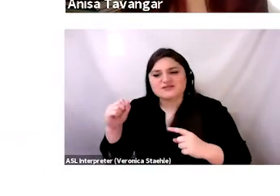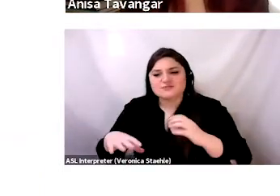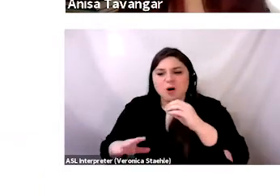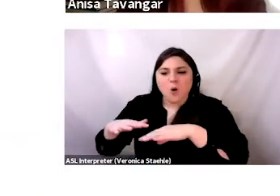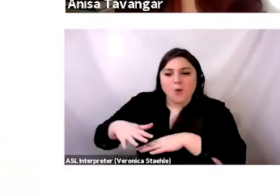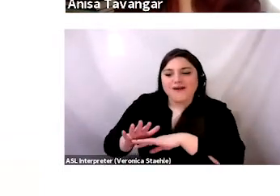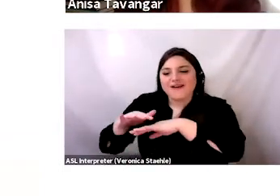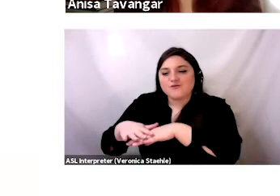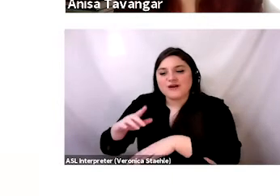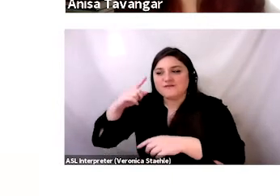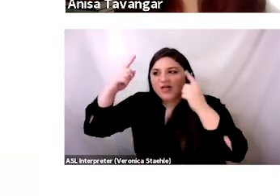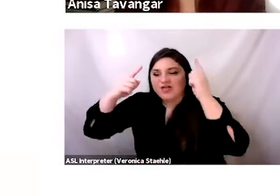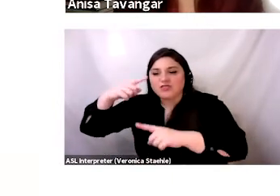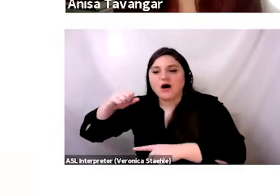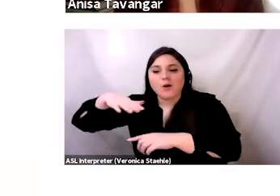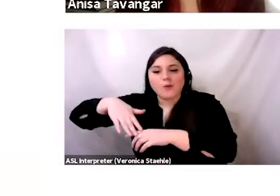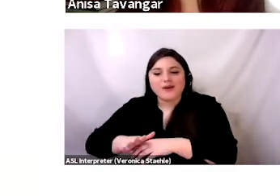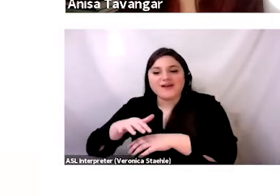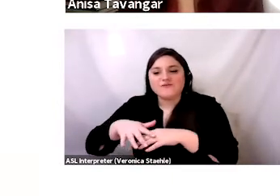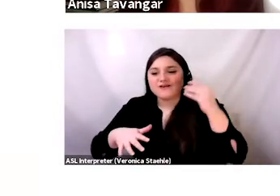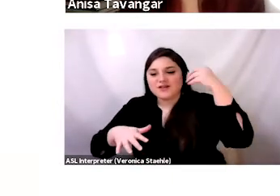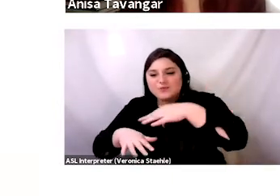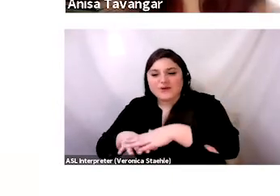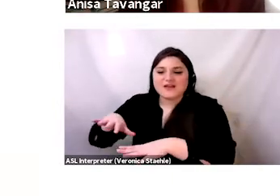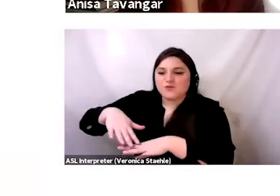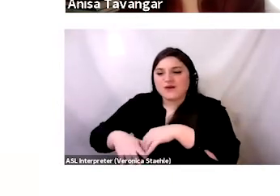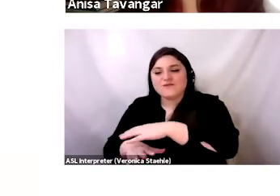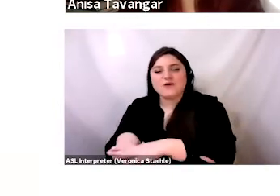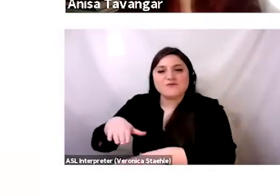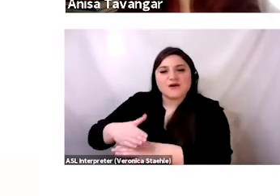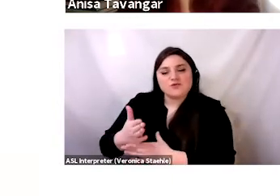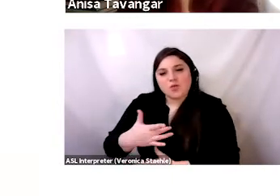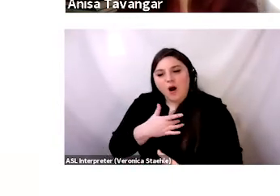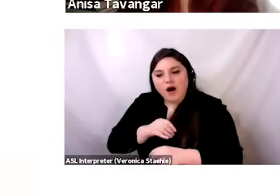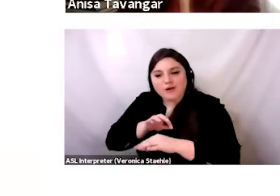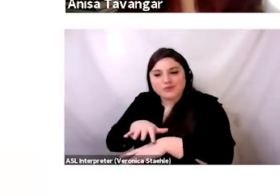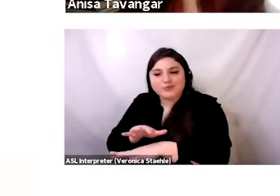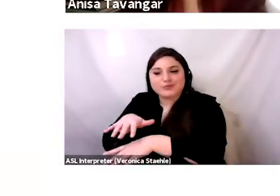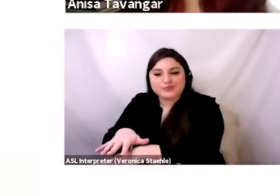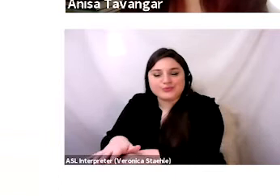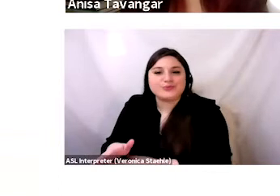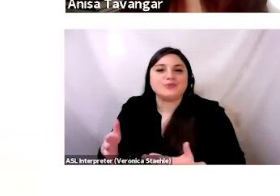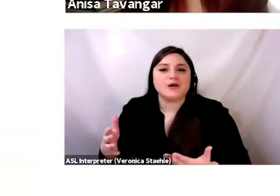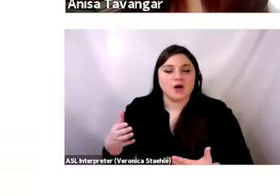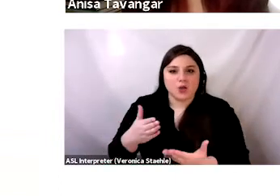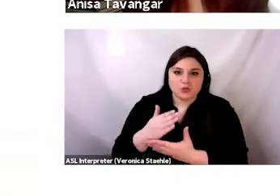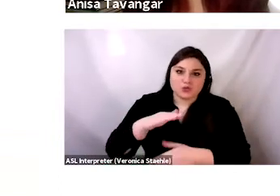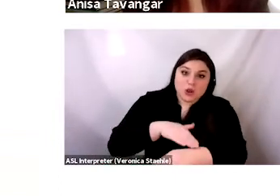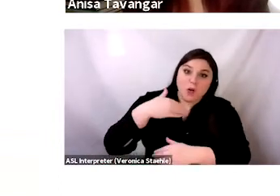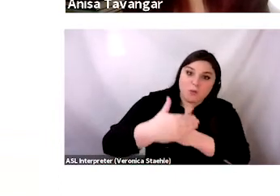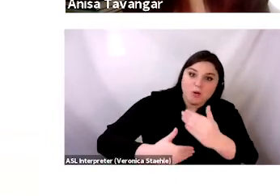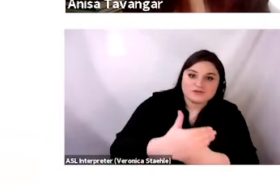without being excessive? And there also brings back this notion, the importance of moderation.